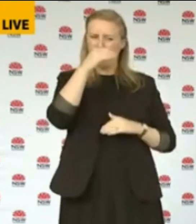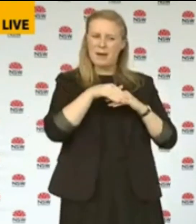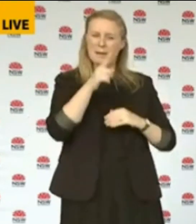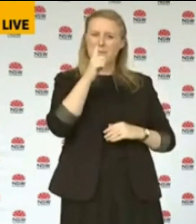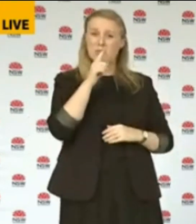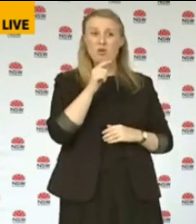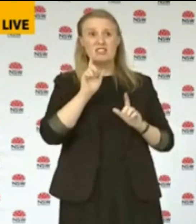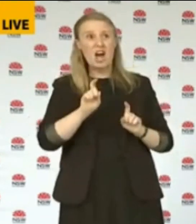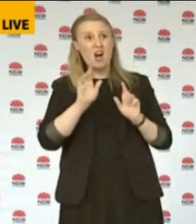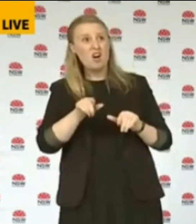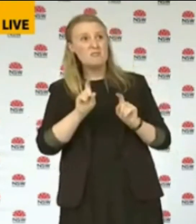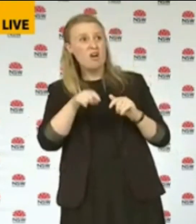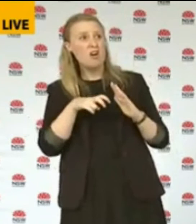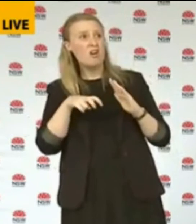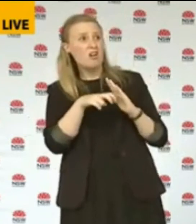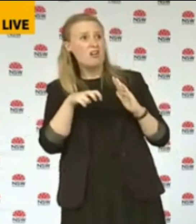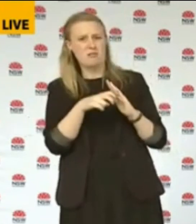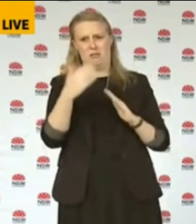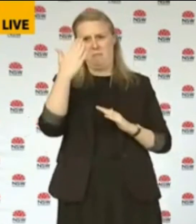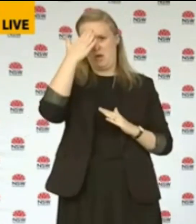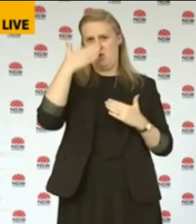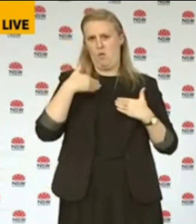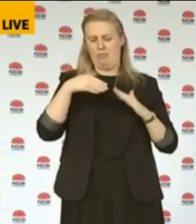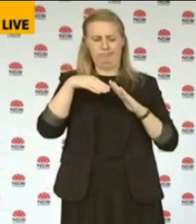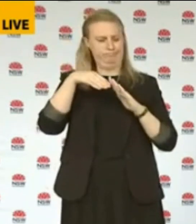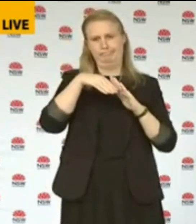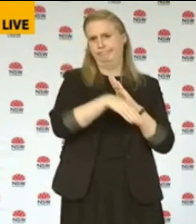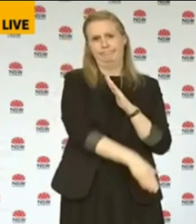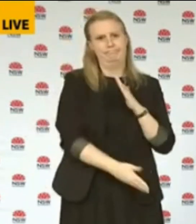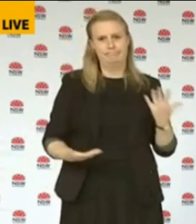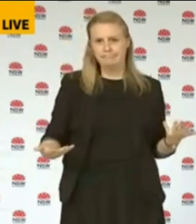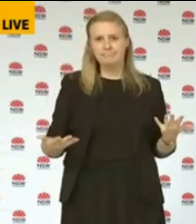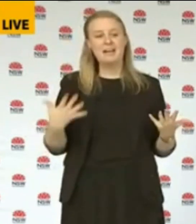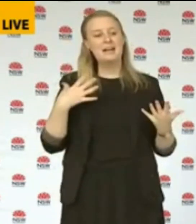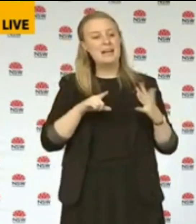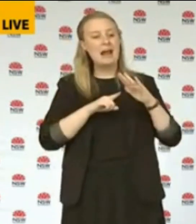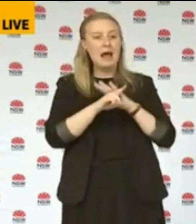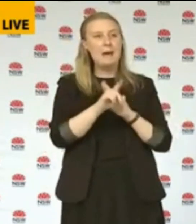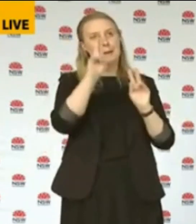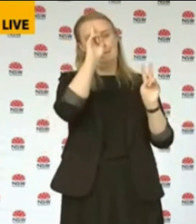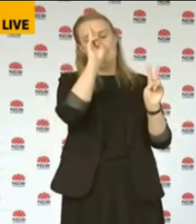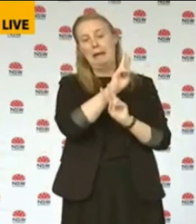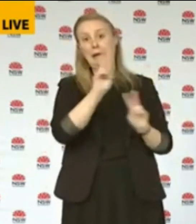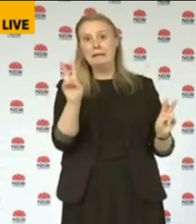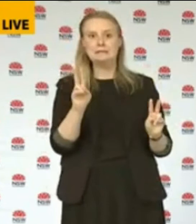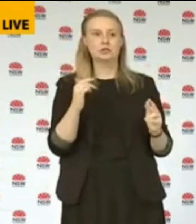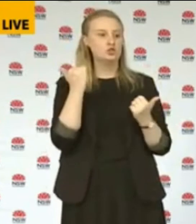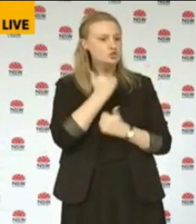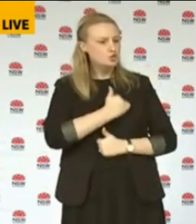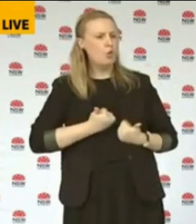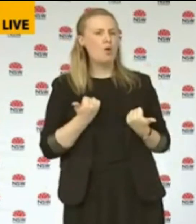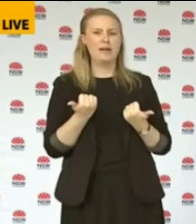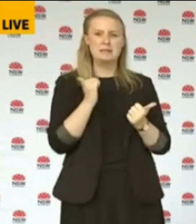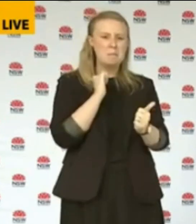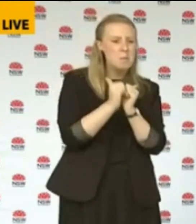the desire for get out there and have some aspects of a normal life, recreational aspects, sport. They all give us a sense of well-being.